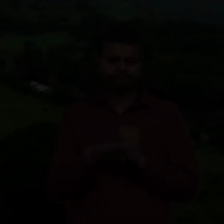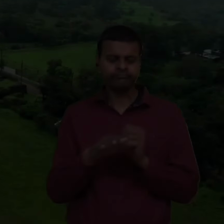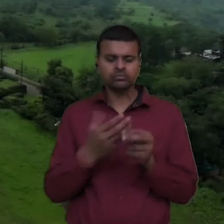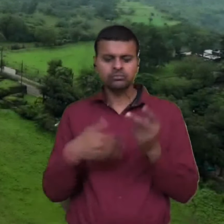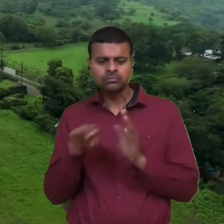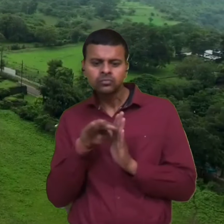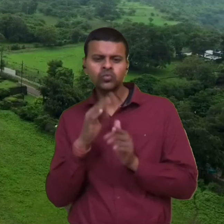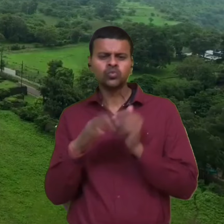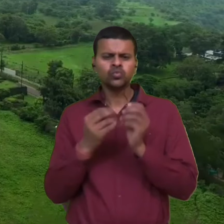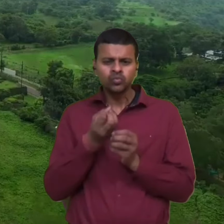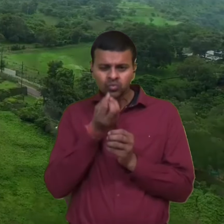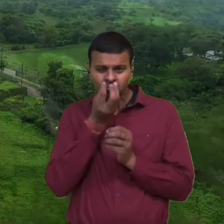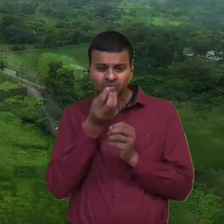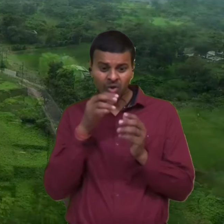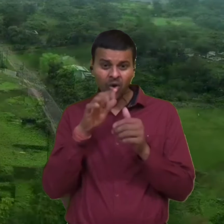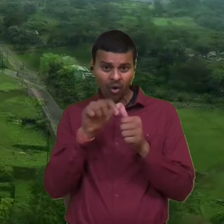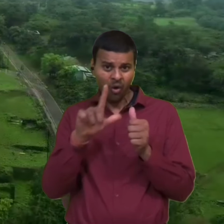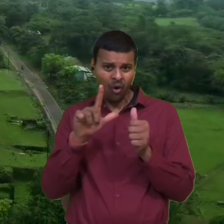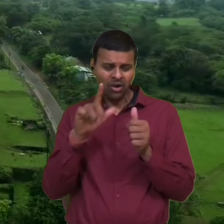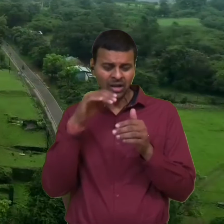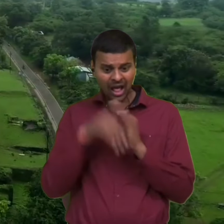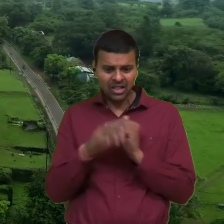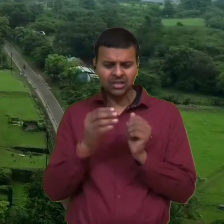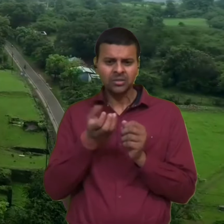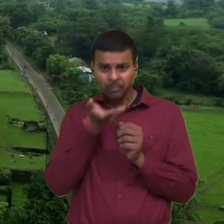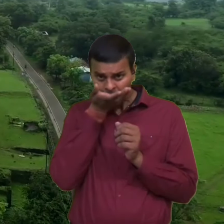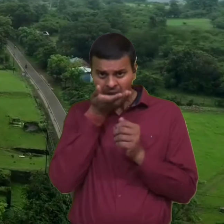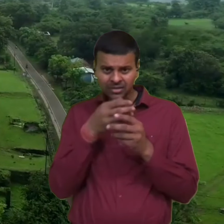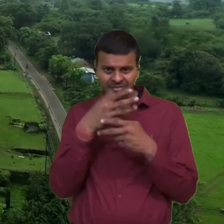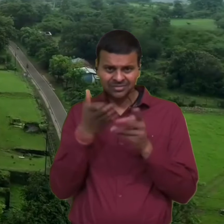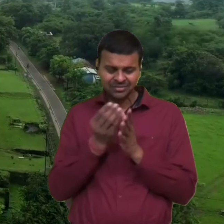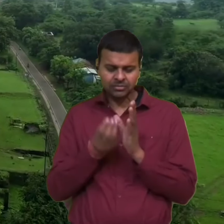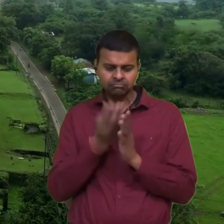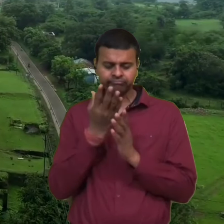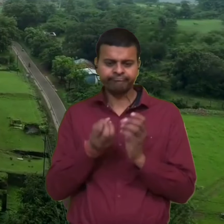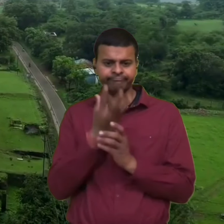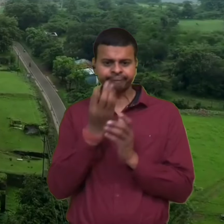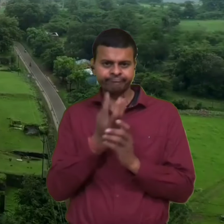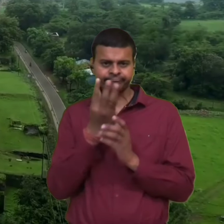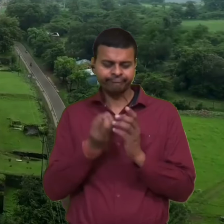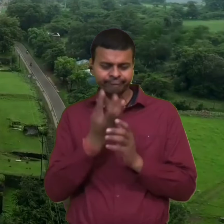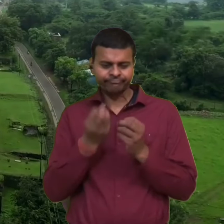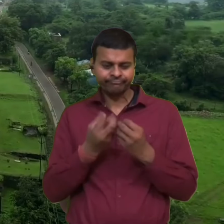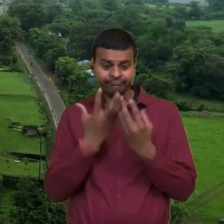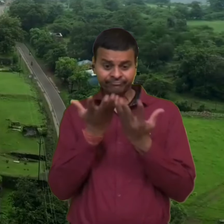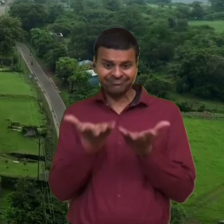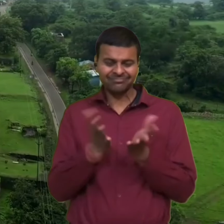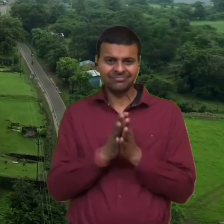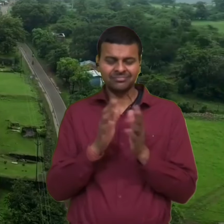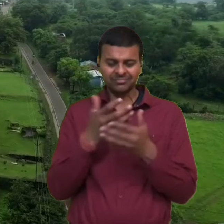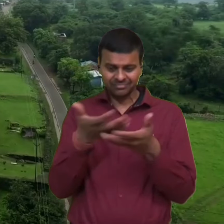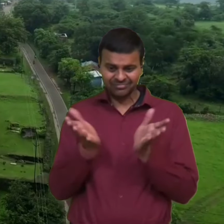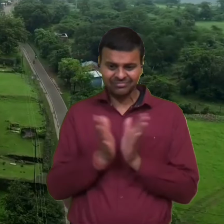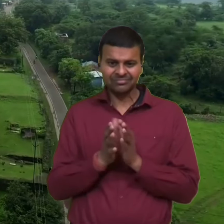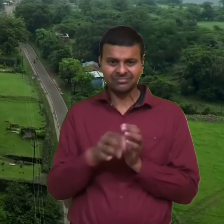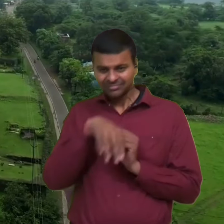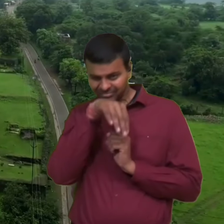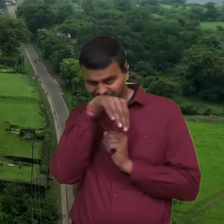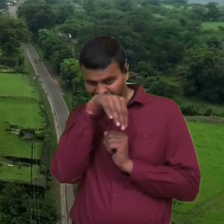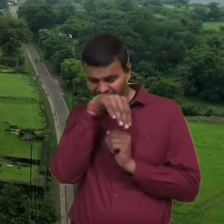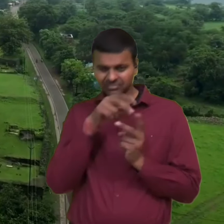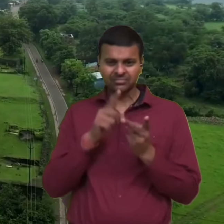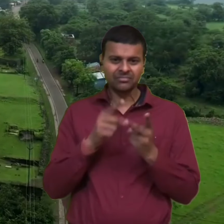apartments on the ground floor, while the upper floor contains a grand hall with the two smaller rooms on either side.